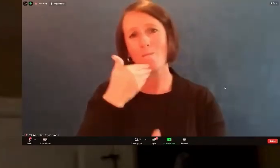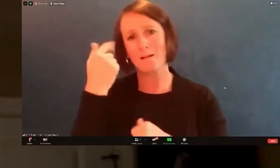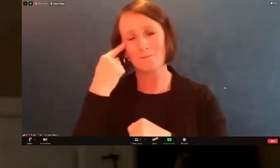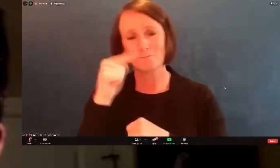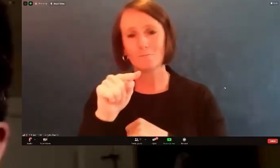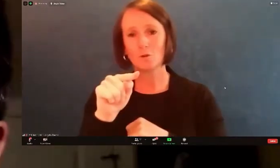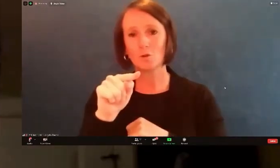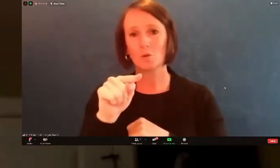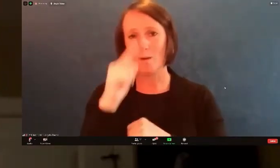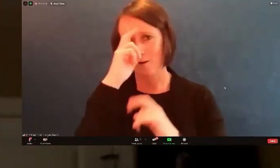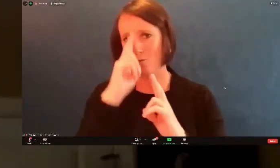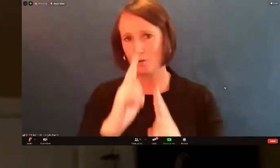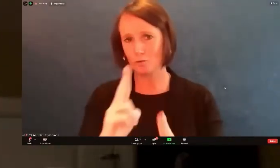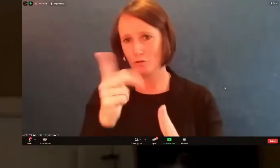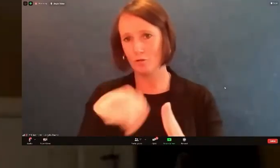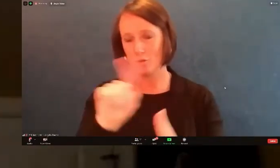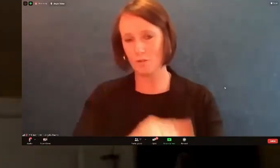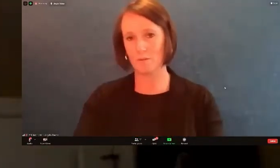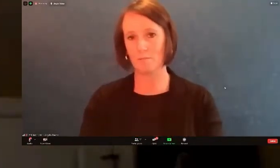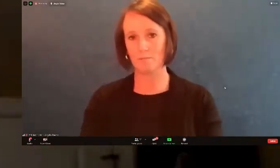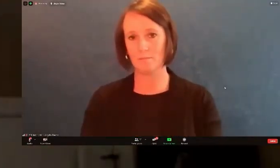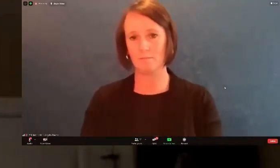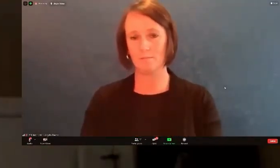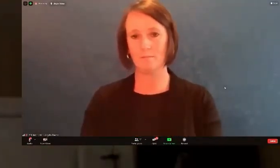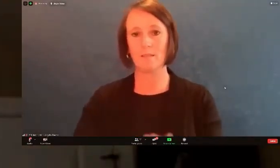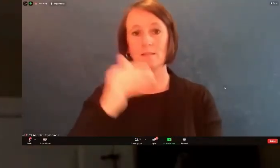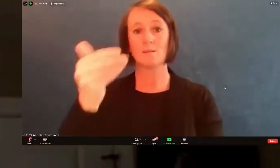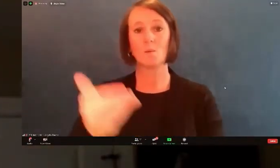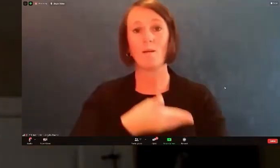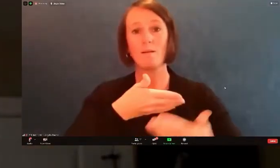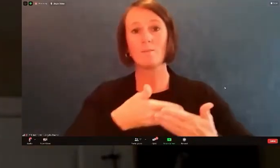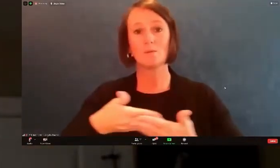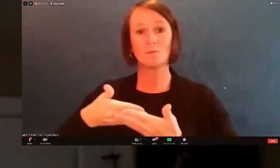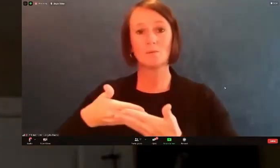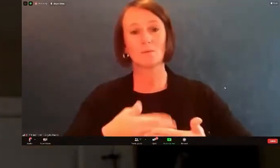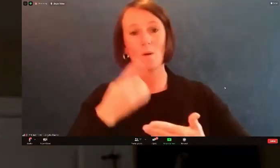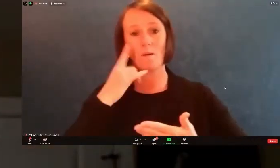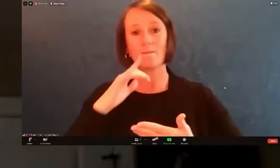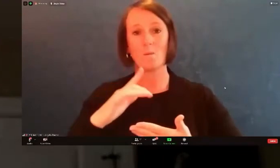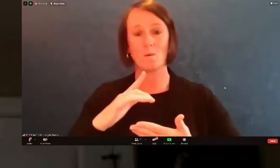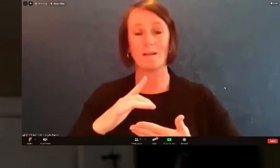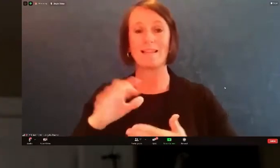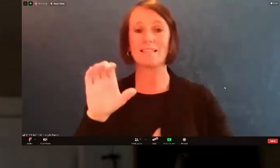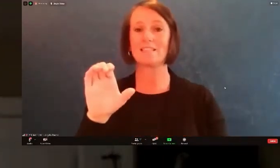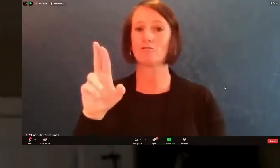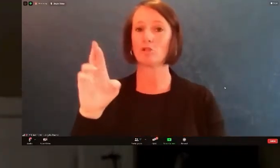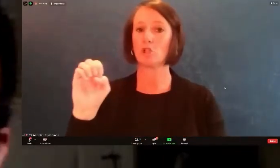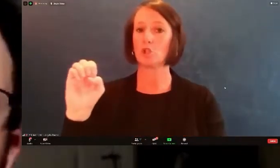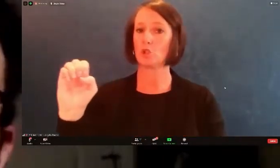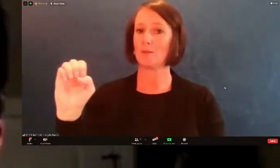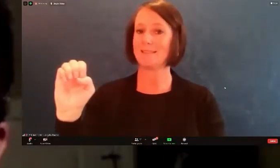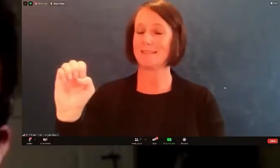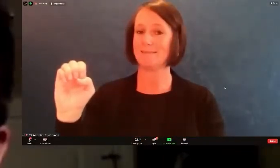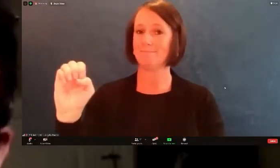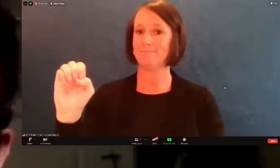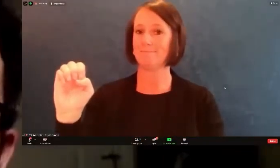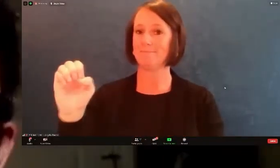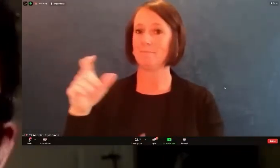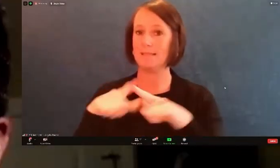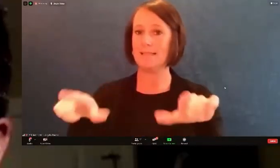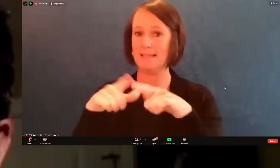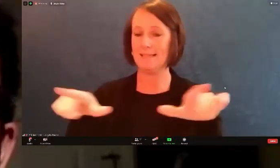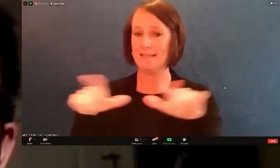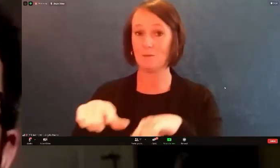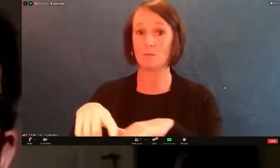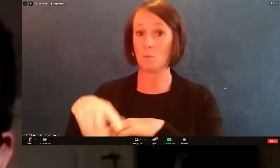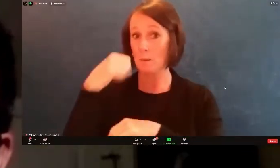really wanted to honor you. So this is called Welcome Song for a Baby. This is the Cree edition. Remember where I'm from, we're officially